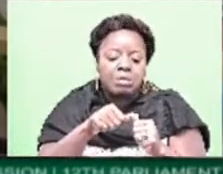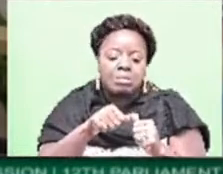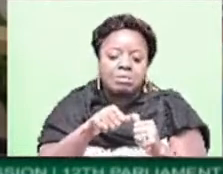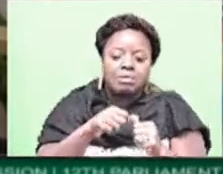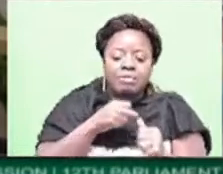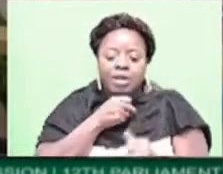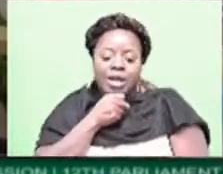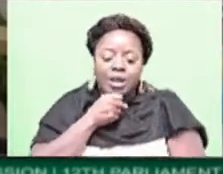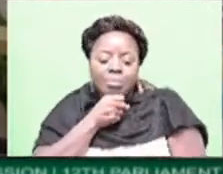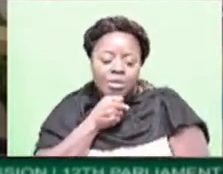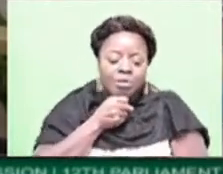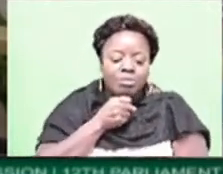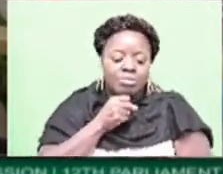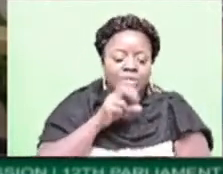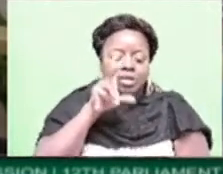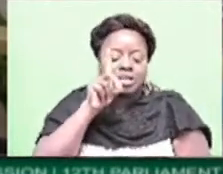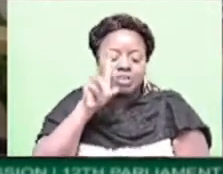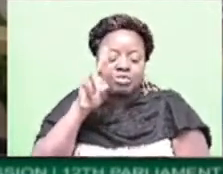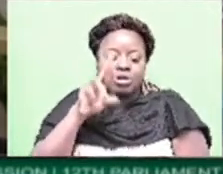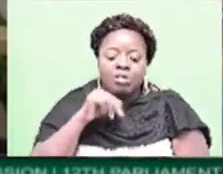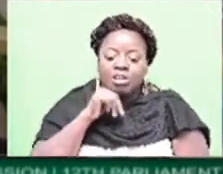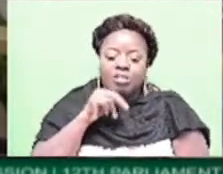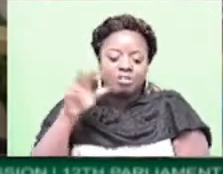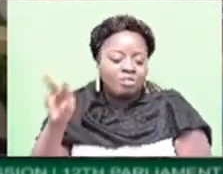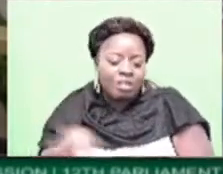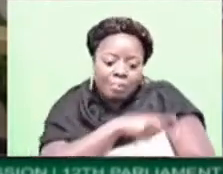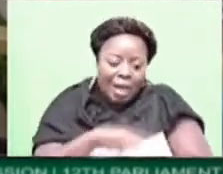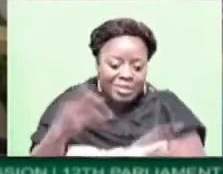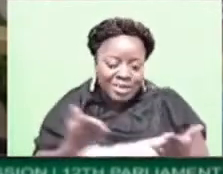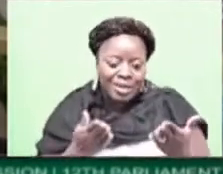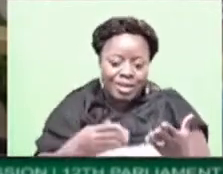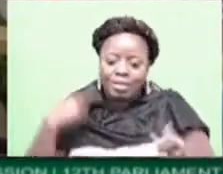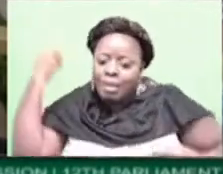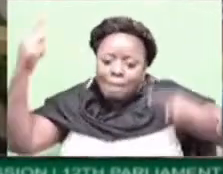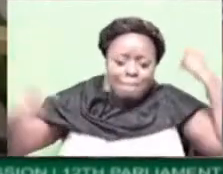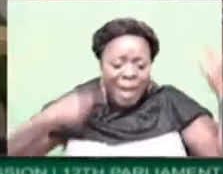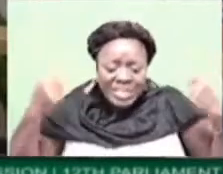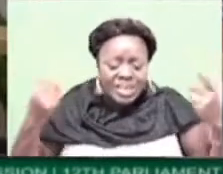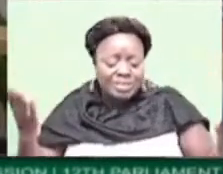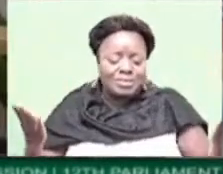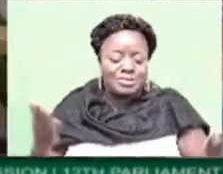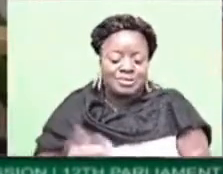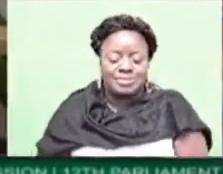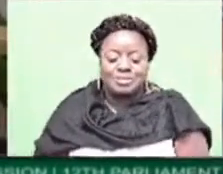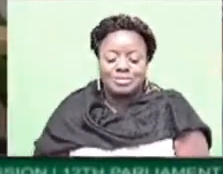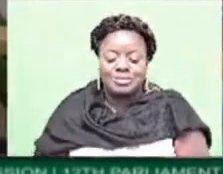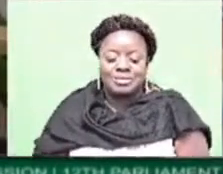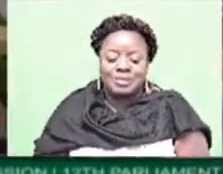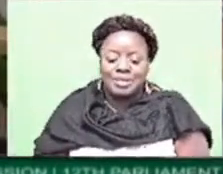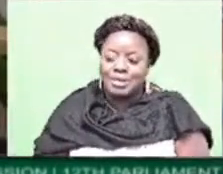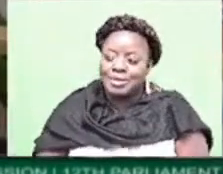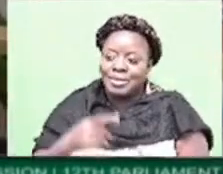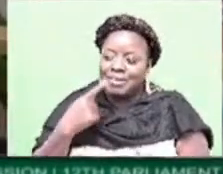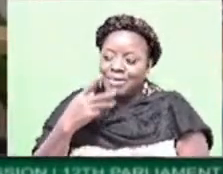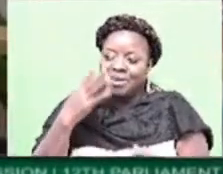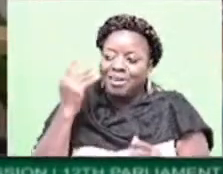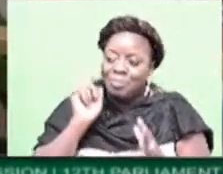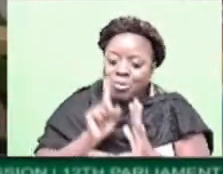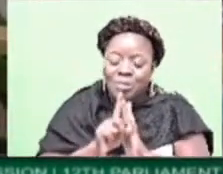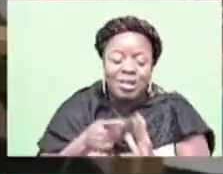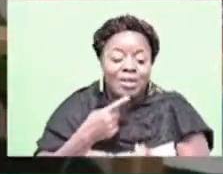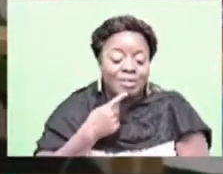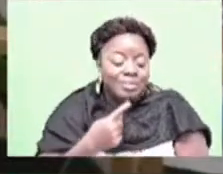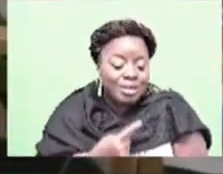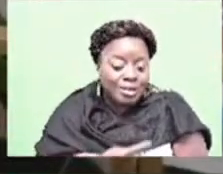where it said, this is not a fetting here, it is madness. You see, Madam Speaker, for a moment, I couldn't tell, and the